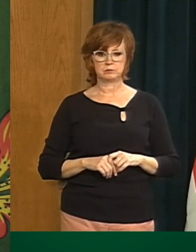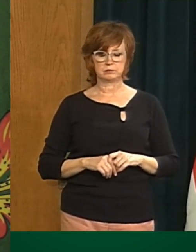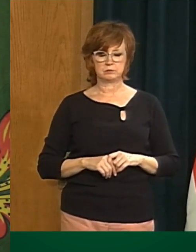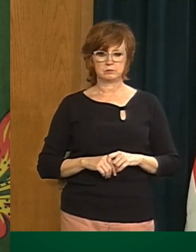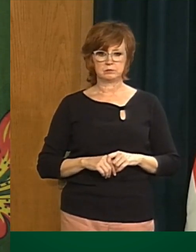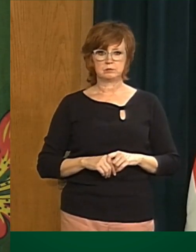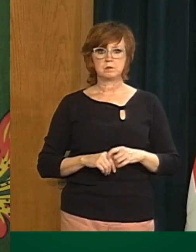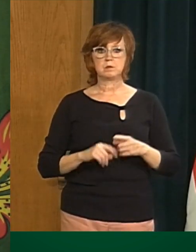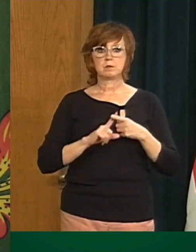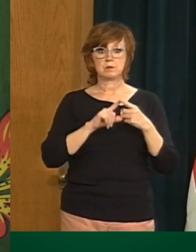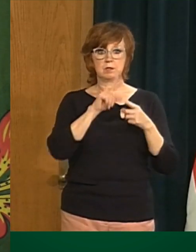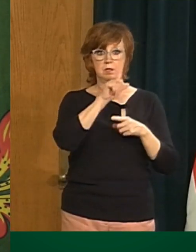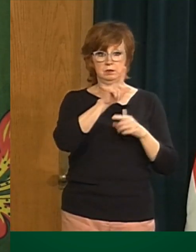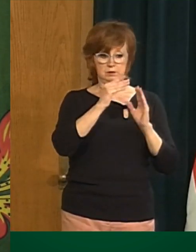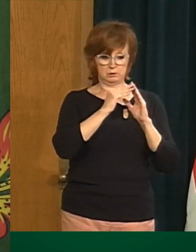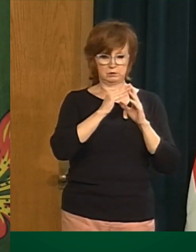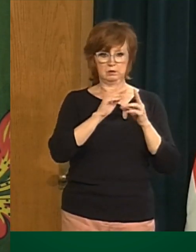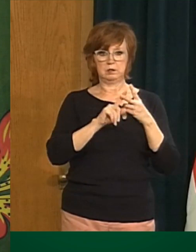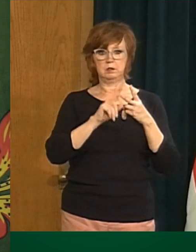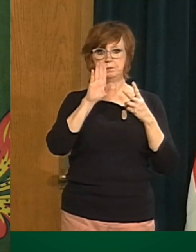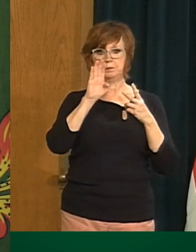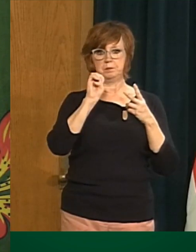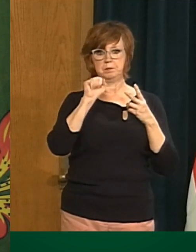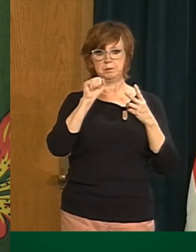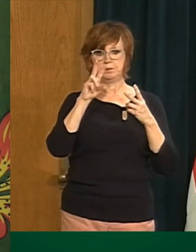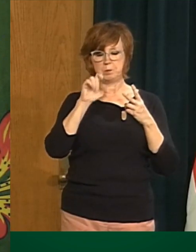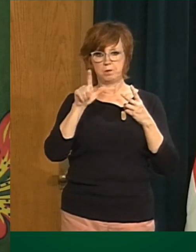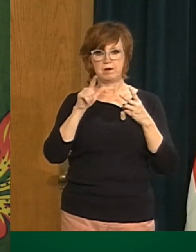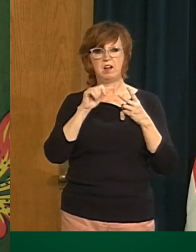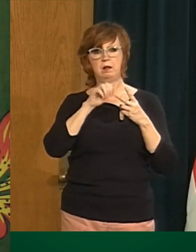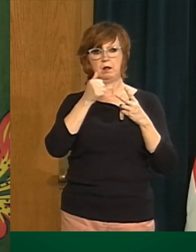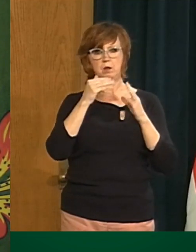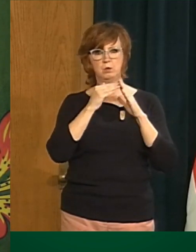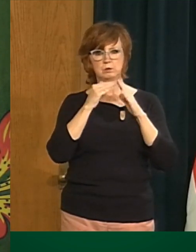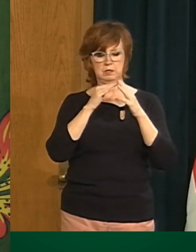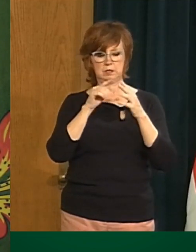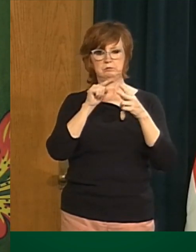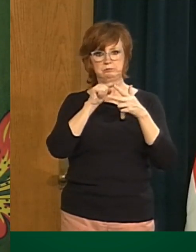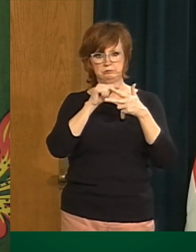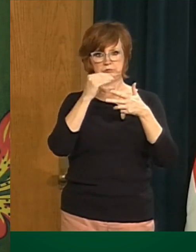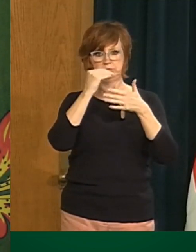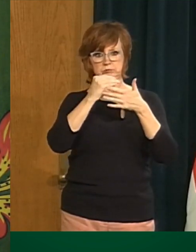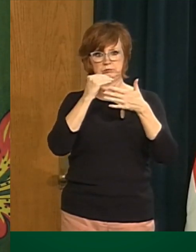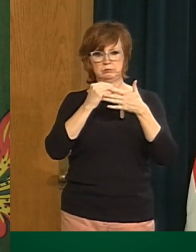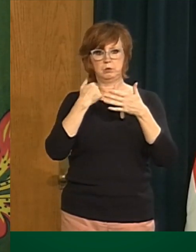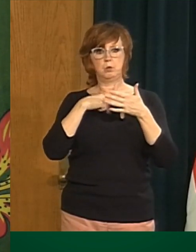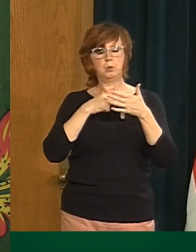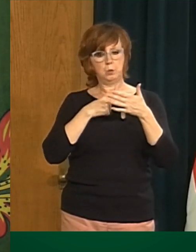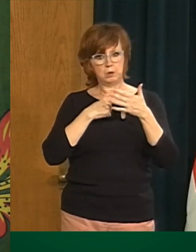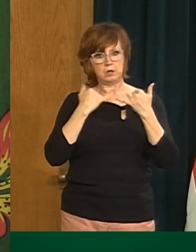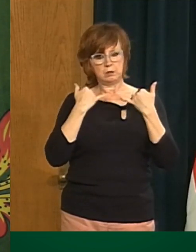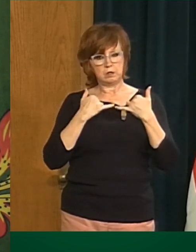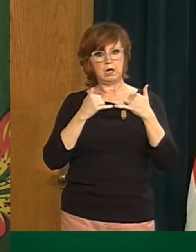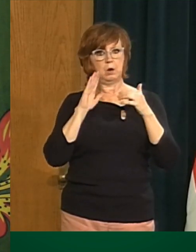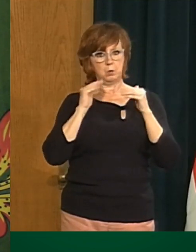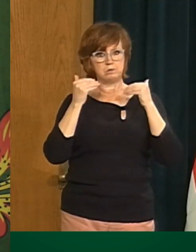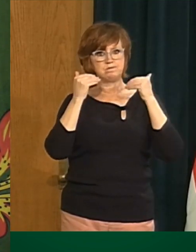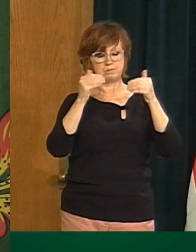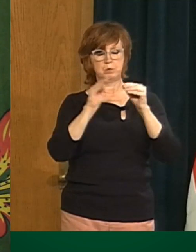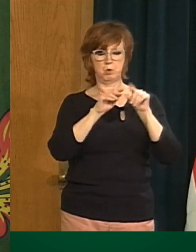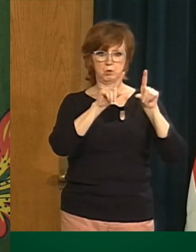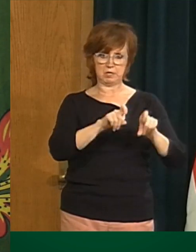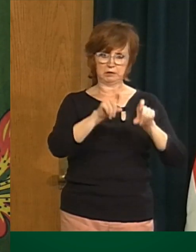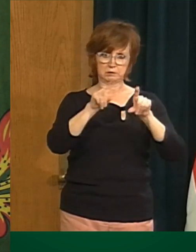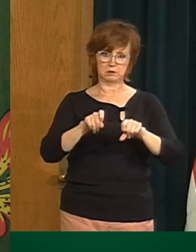northwestern communities. We are in the process of going further with some surge testing in that community. So